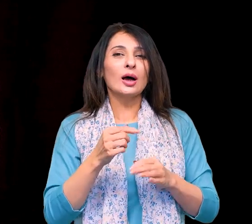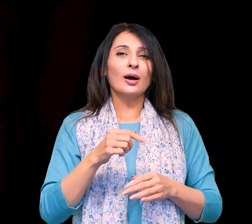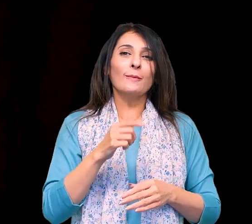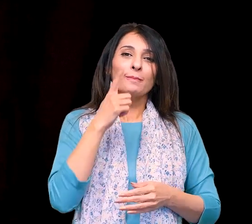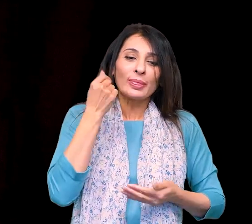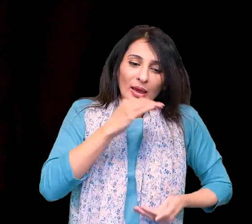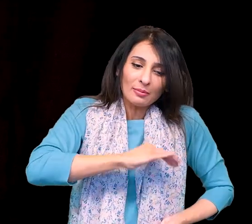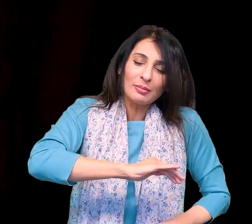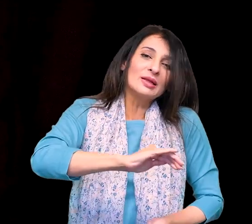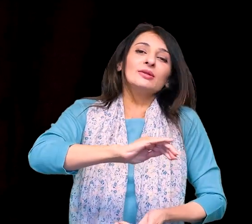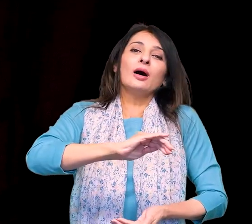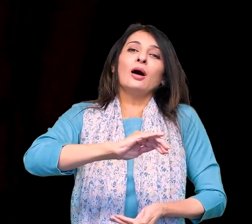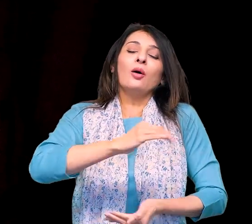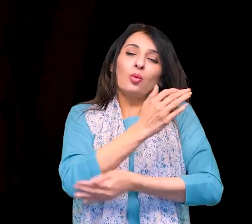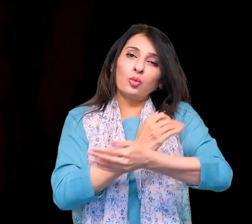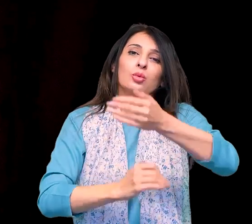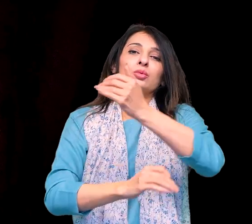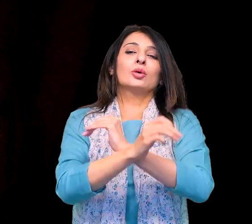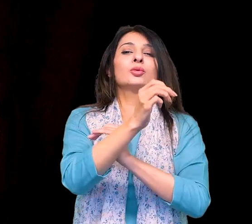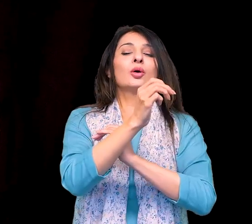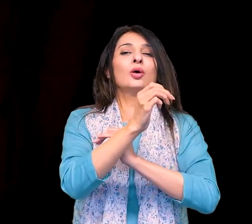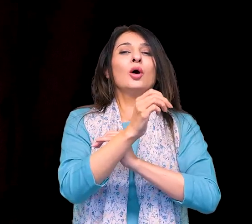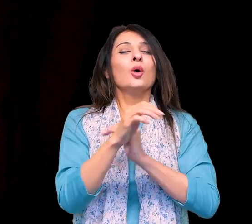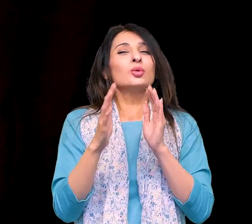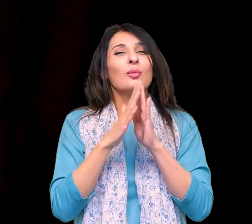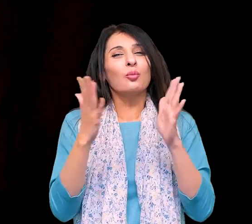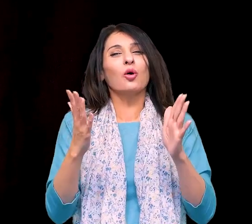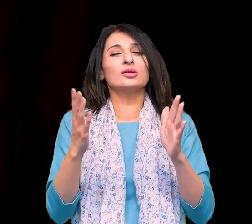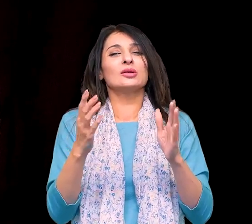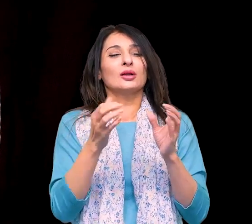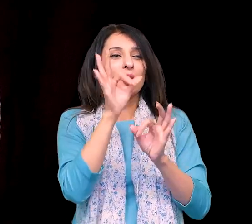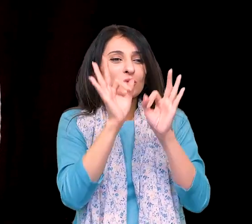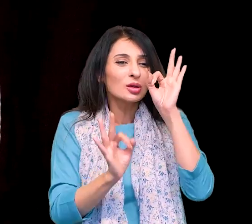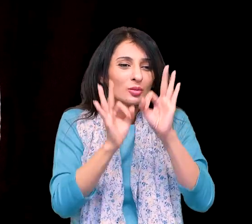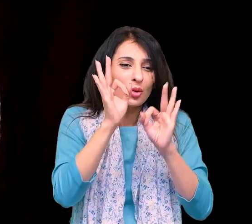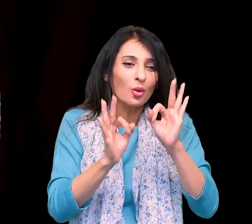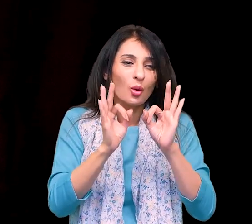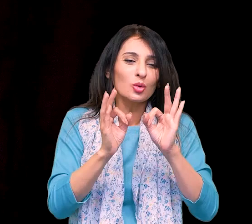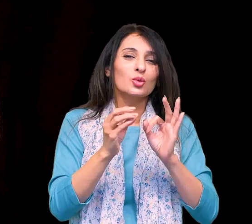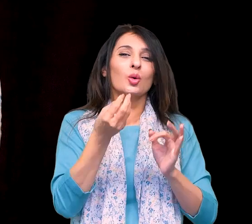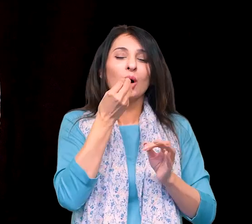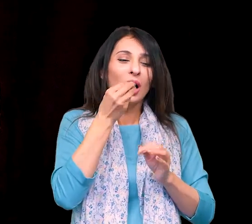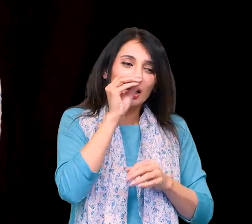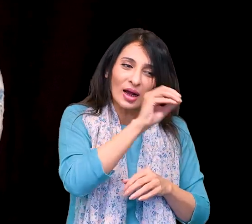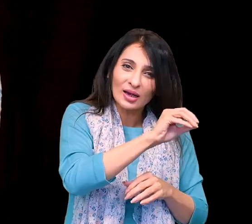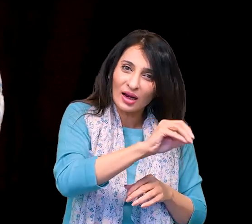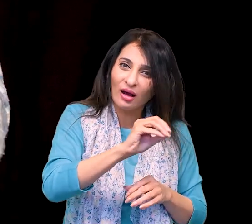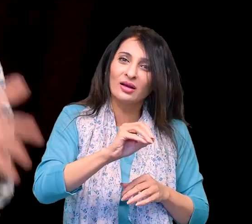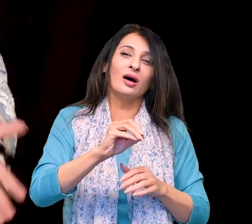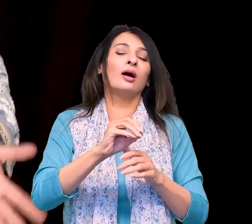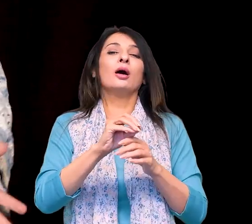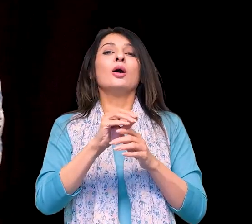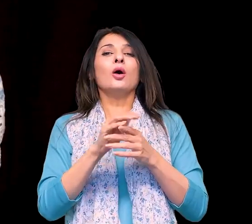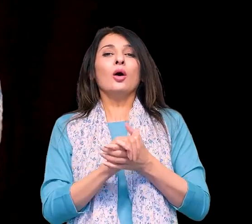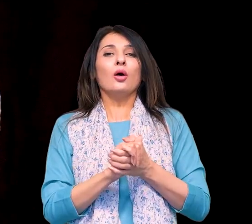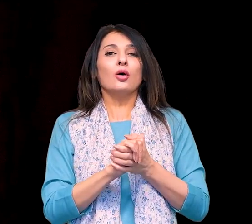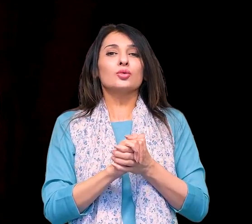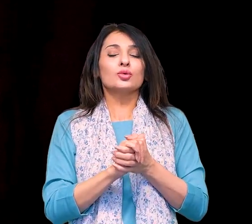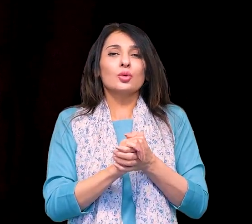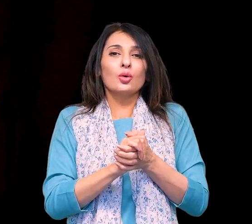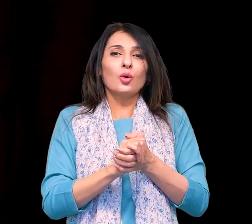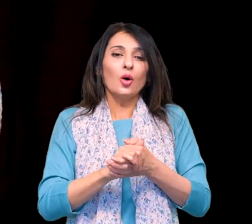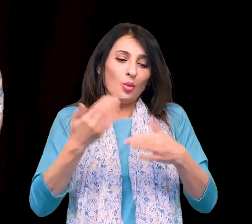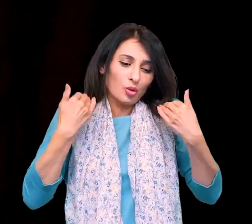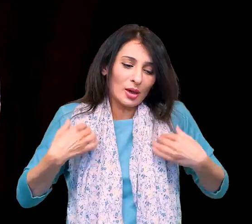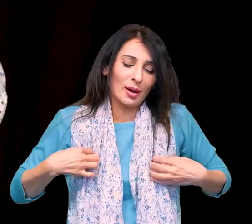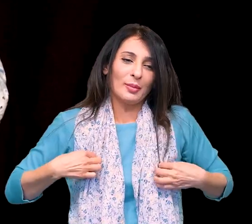literally restricted in one room because her son has special needs, and his needs are such that he is 100% dependent